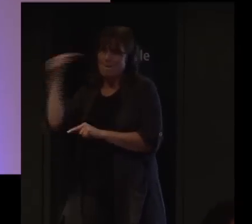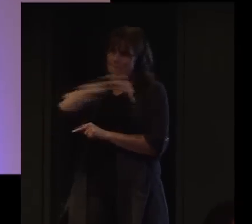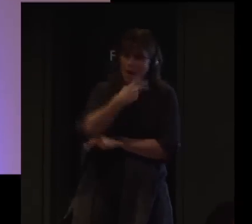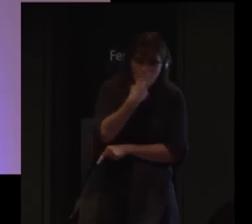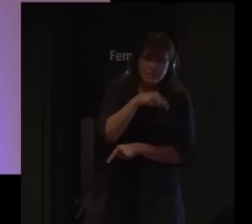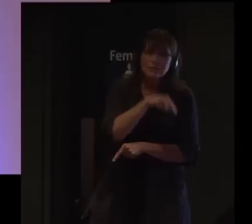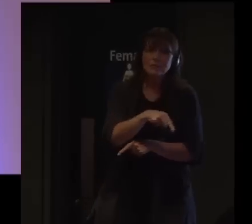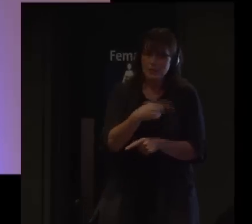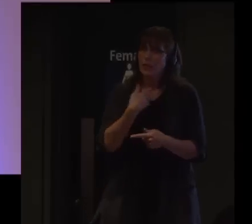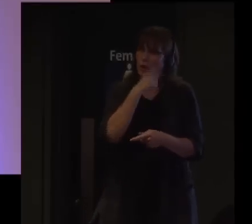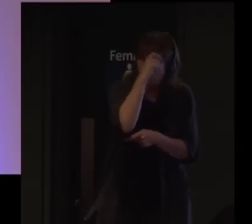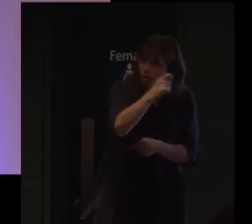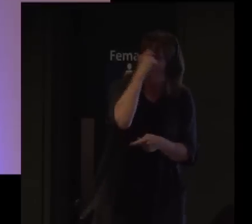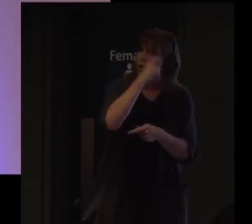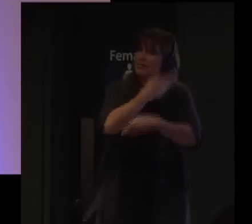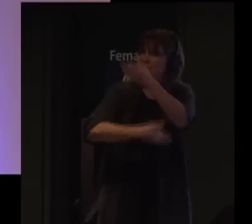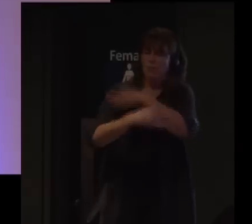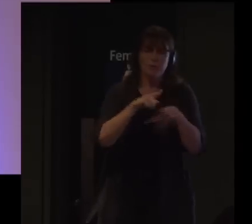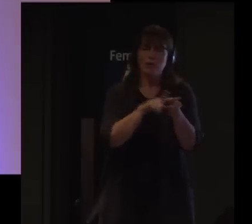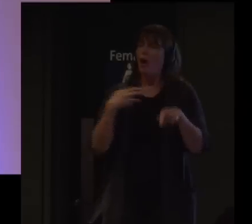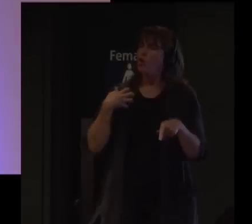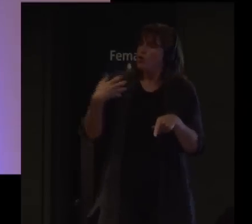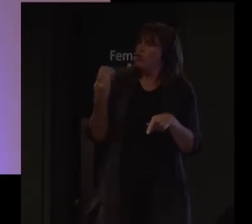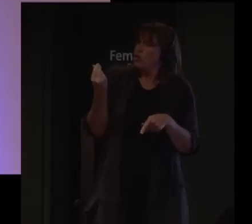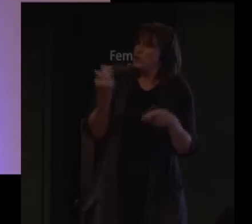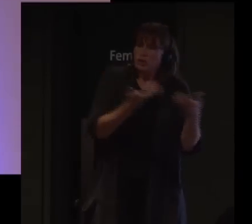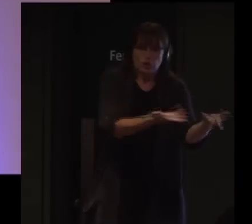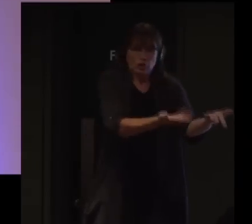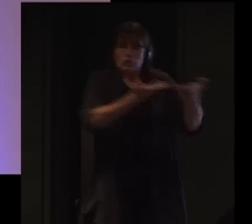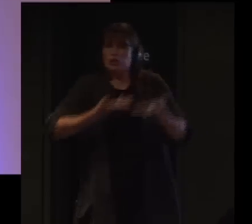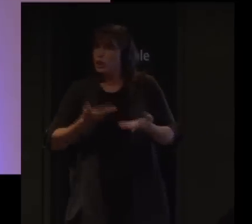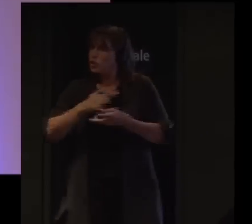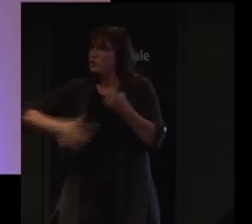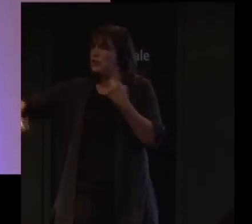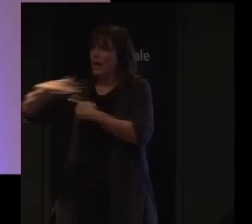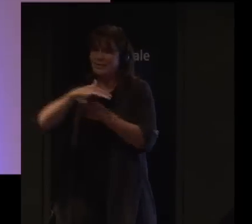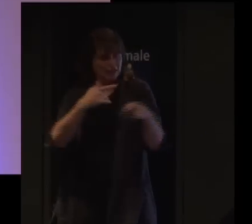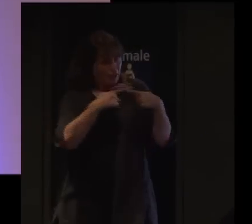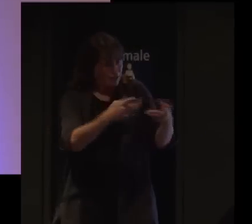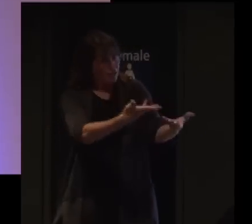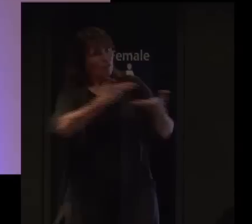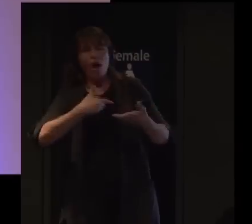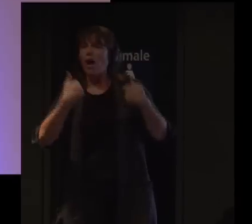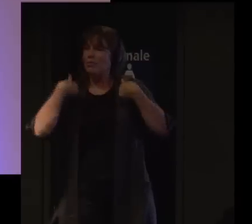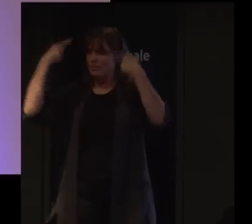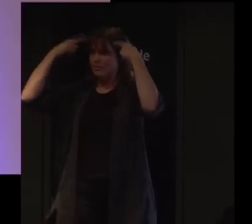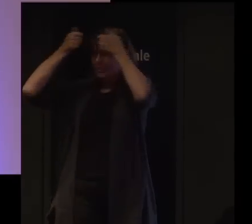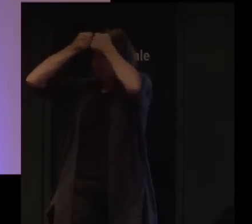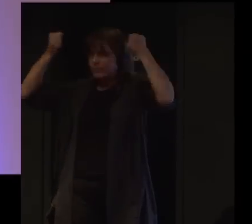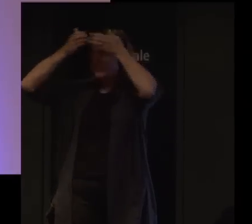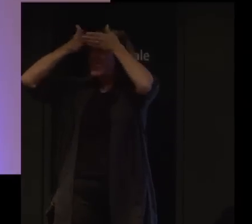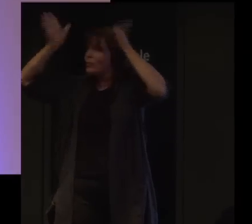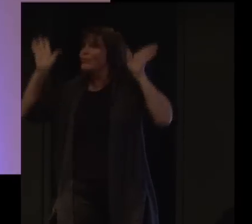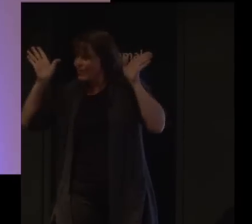a movement, and I'm really glad. I don't think I have too much time to continue speaking,